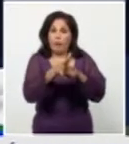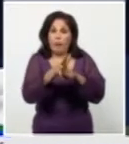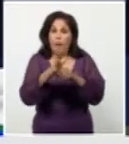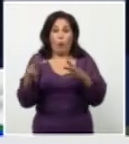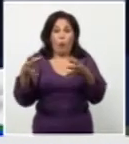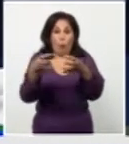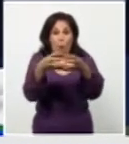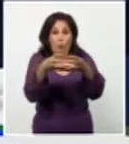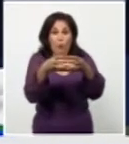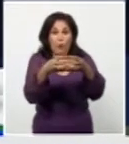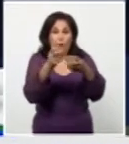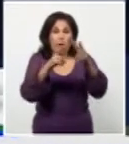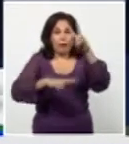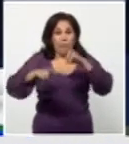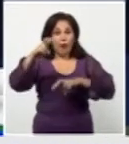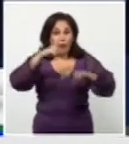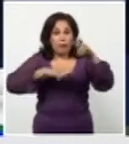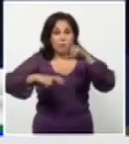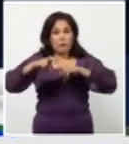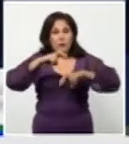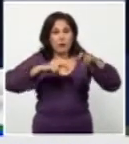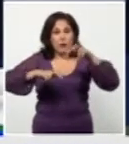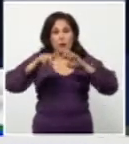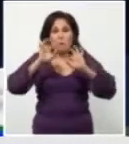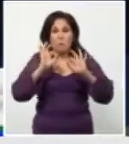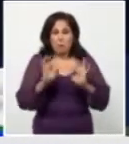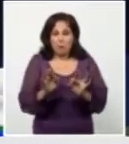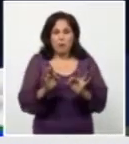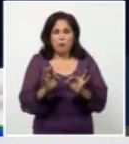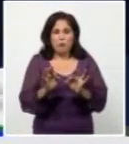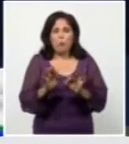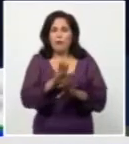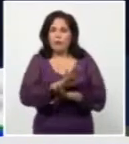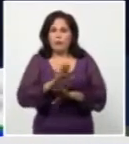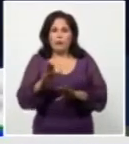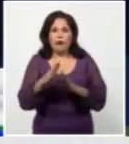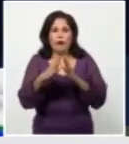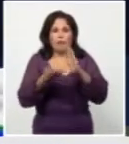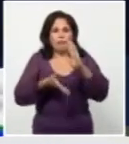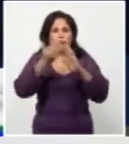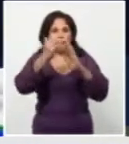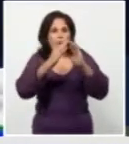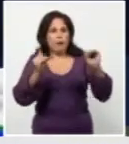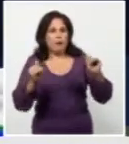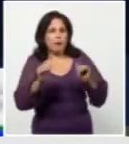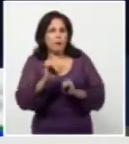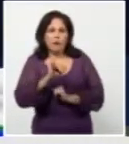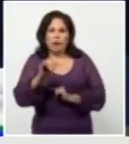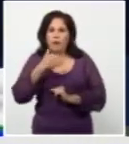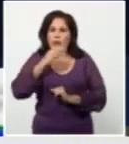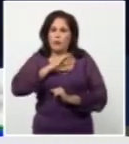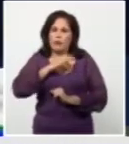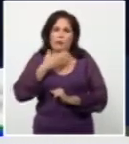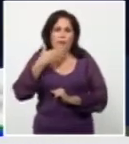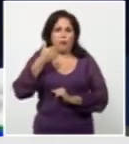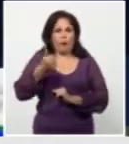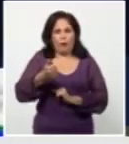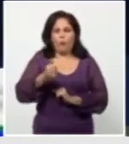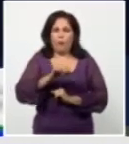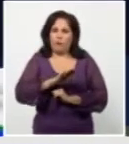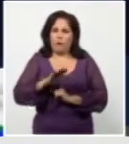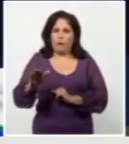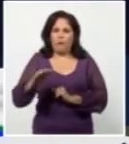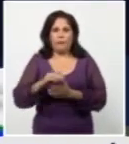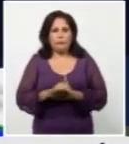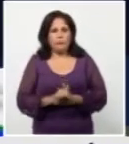or epidemiologically discharged, and this is 85.4% of all patients